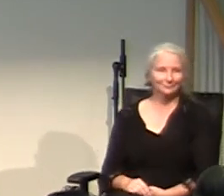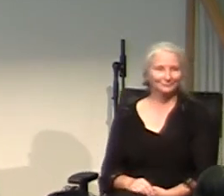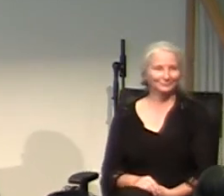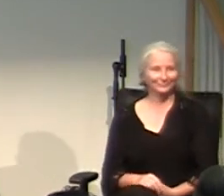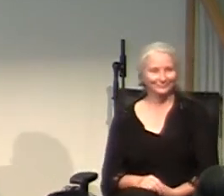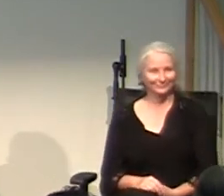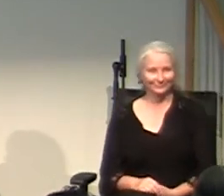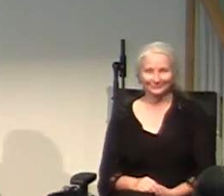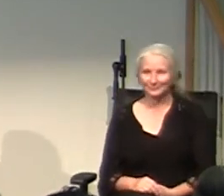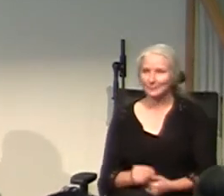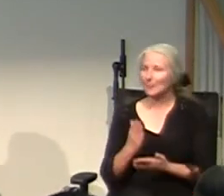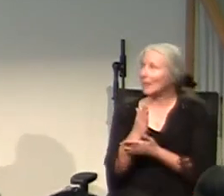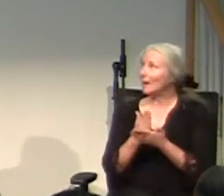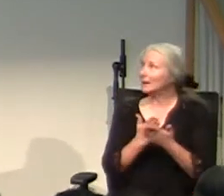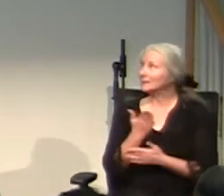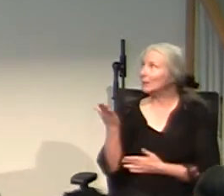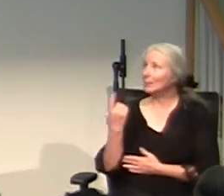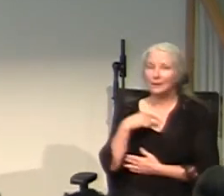there's something we haven't...